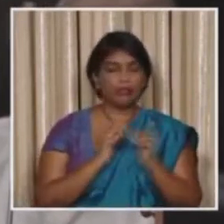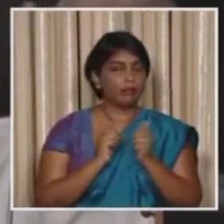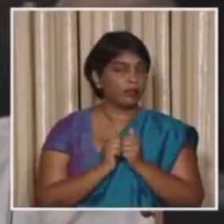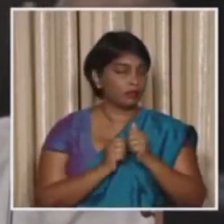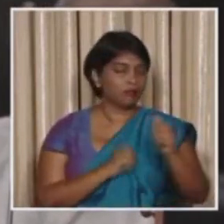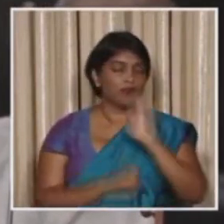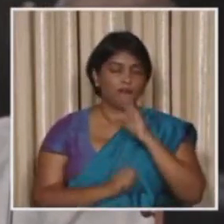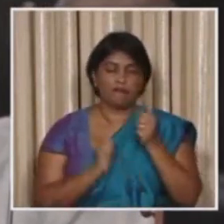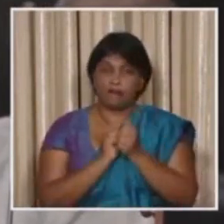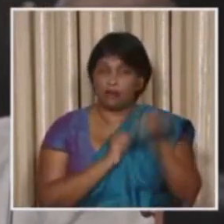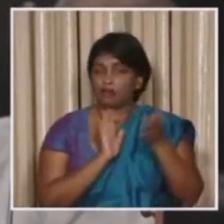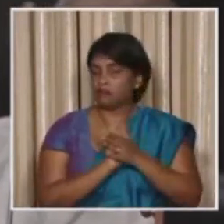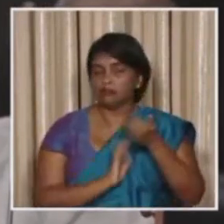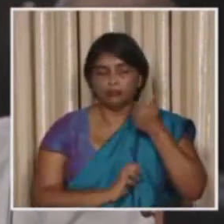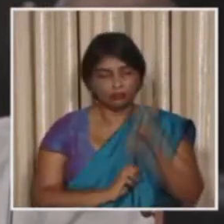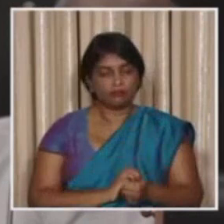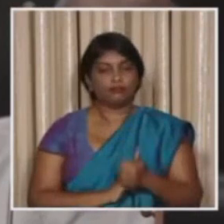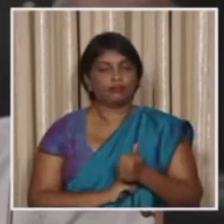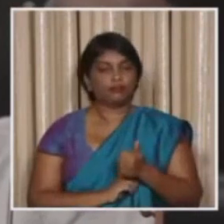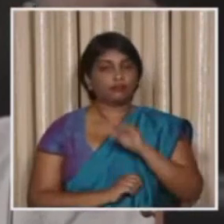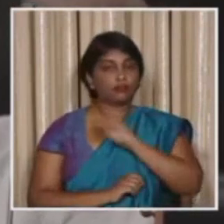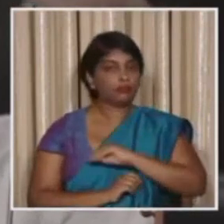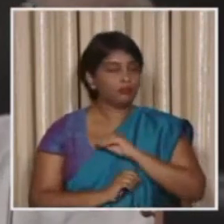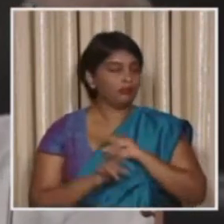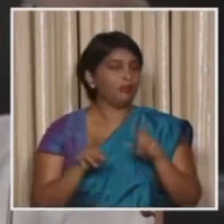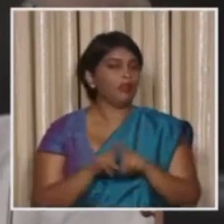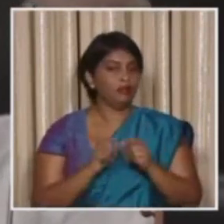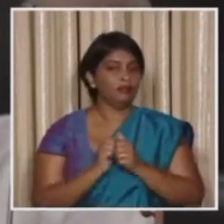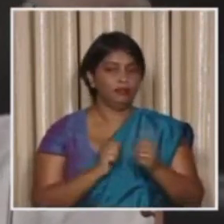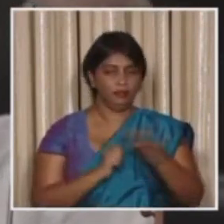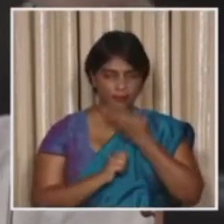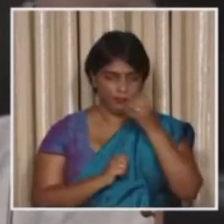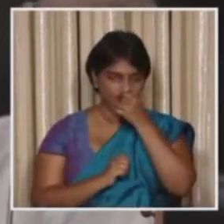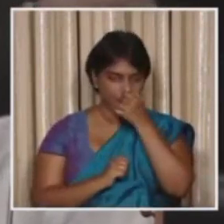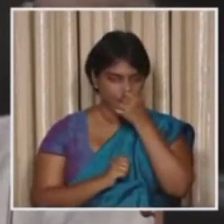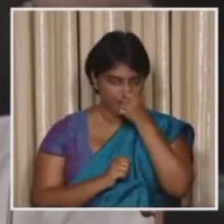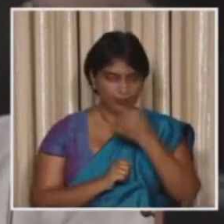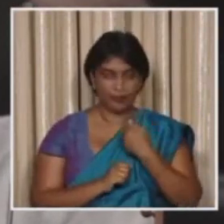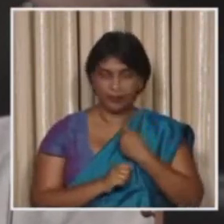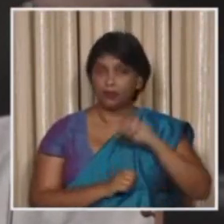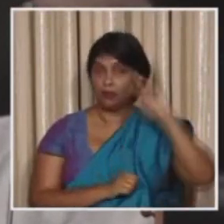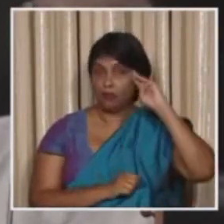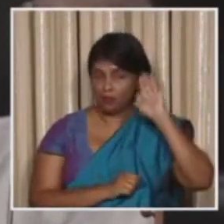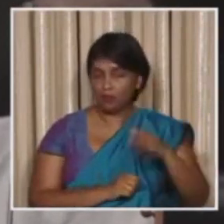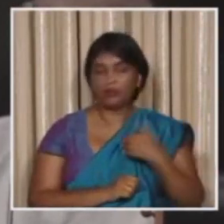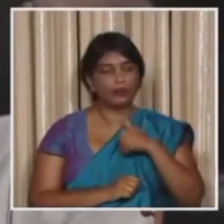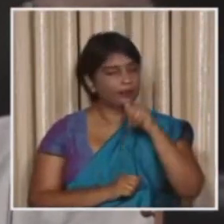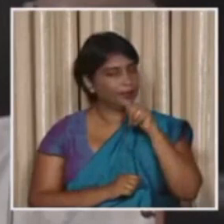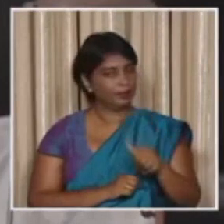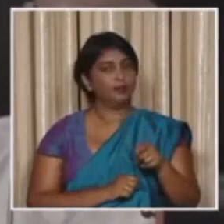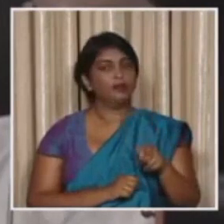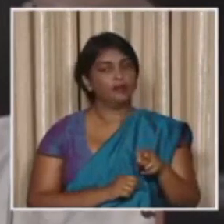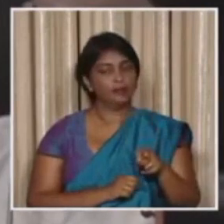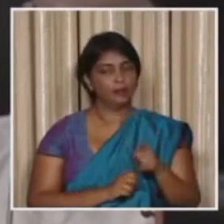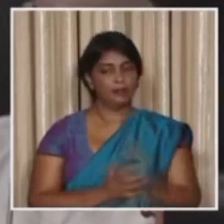beneficial cooperation. You have my assurance that I will not engage in initiatives